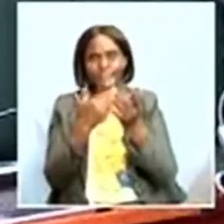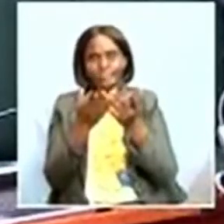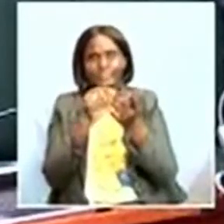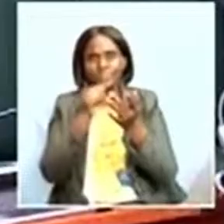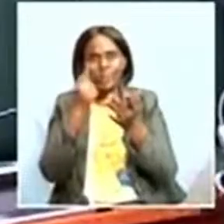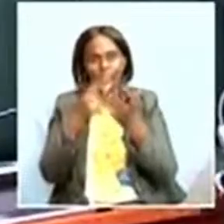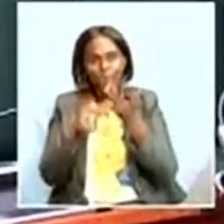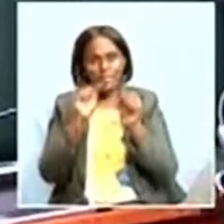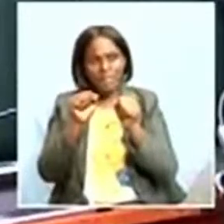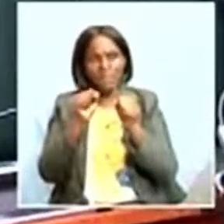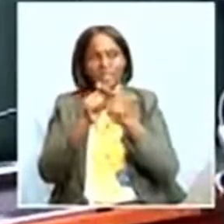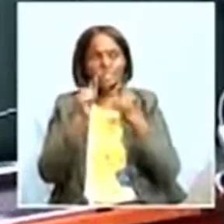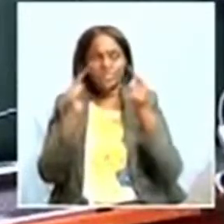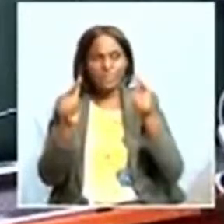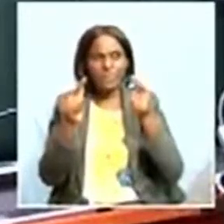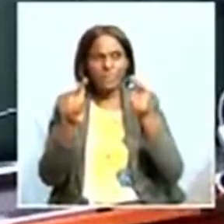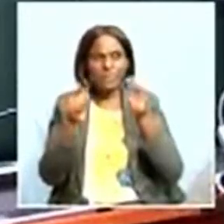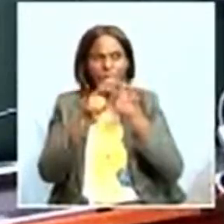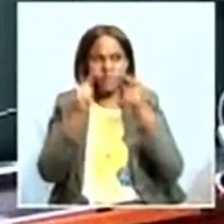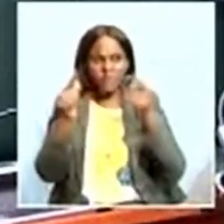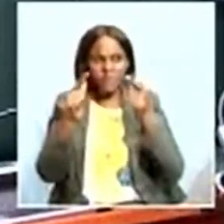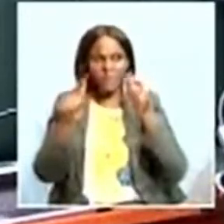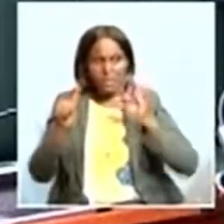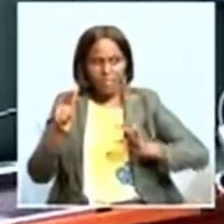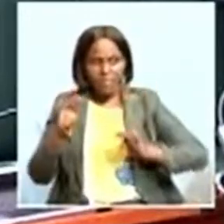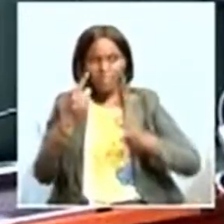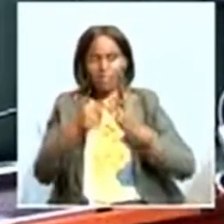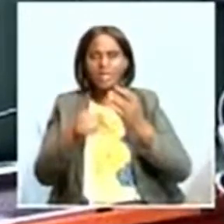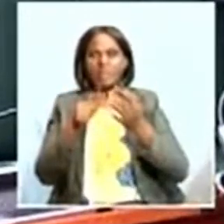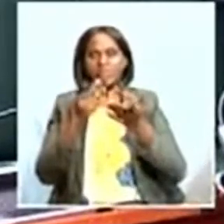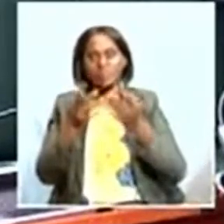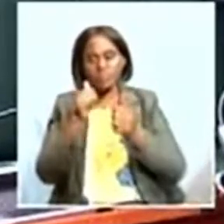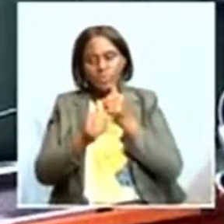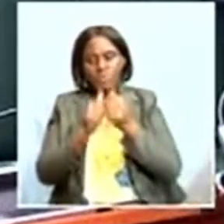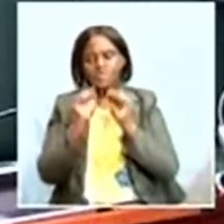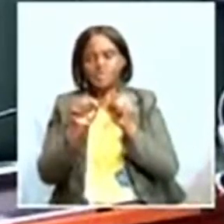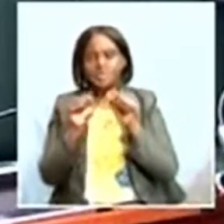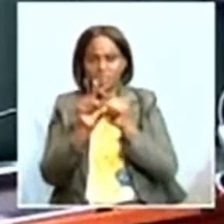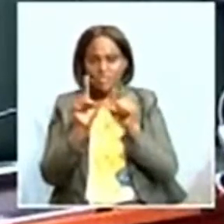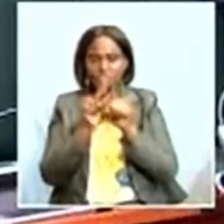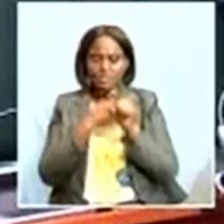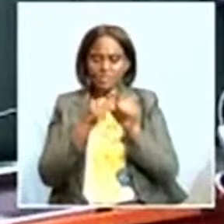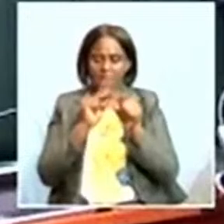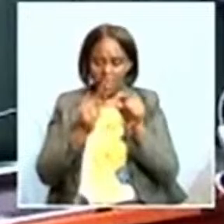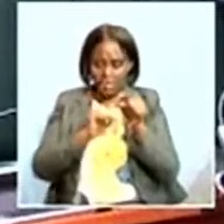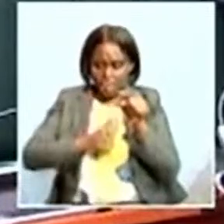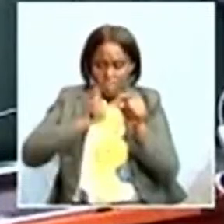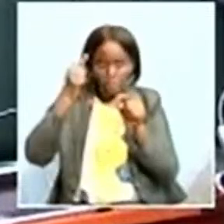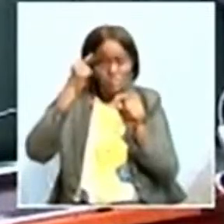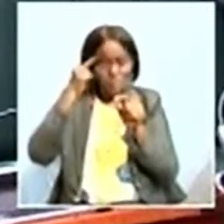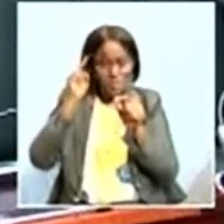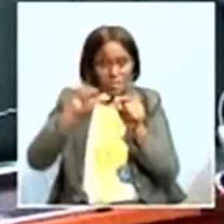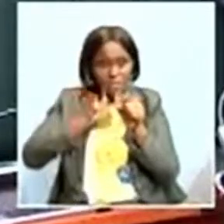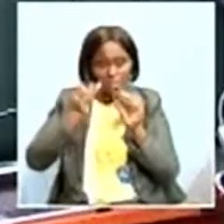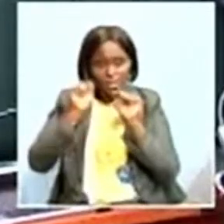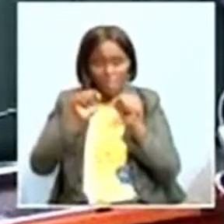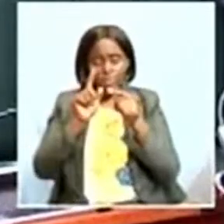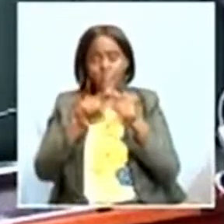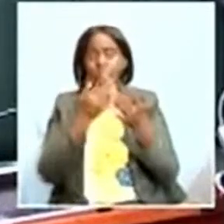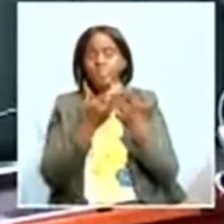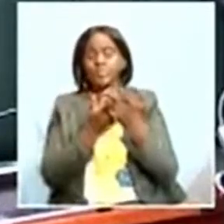what could be the biggest benefits that, as the government, we are able